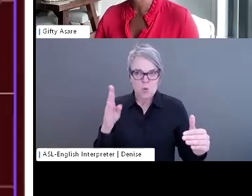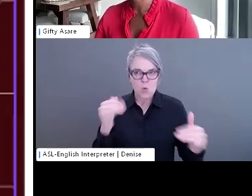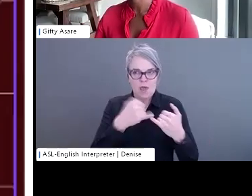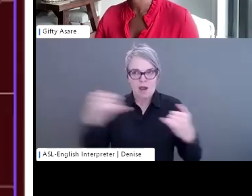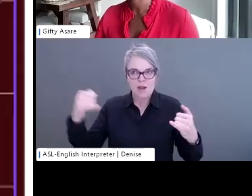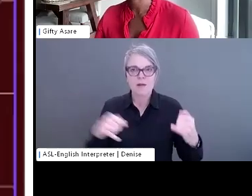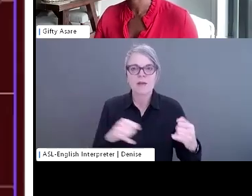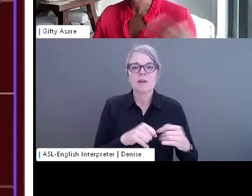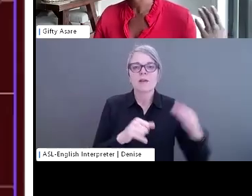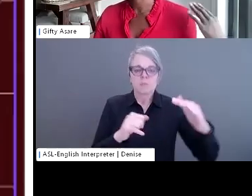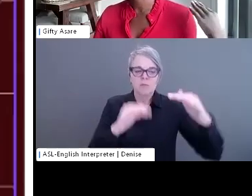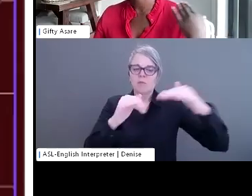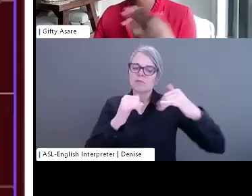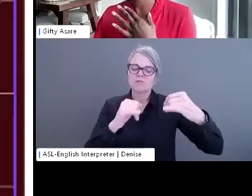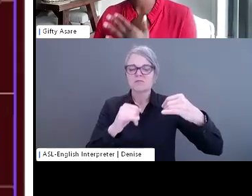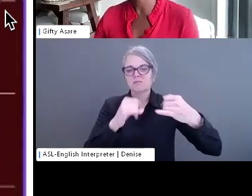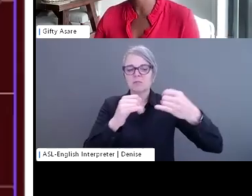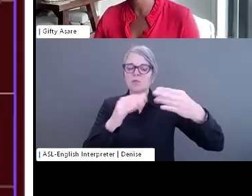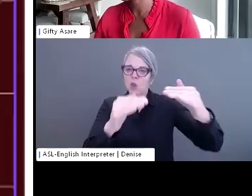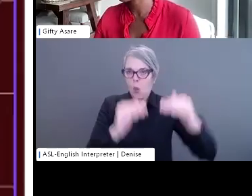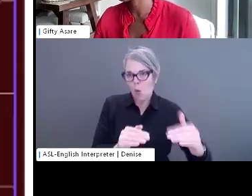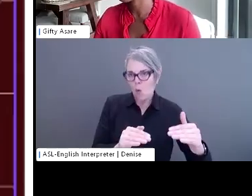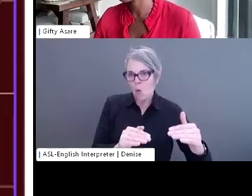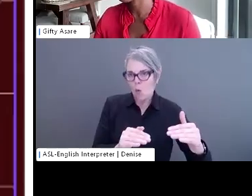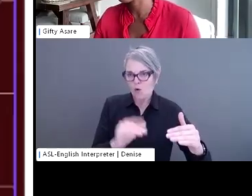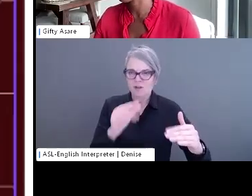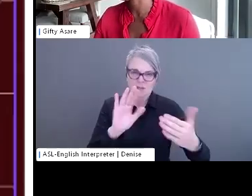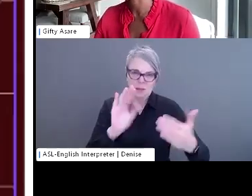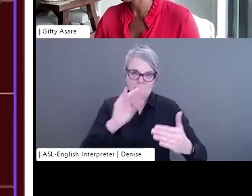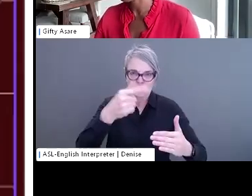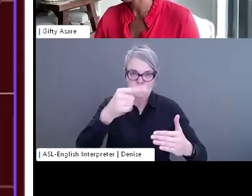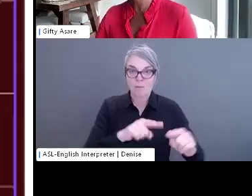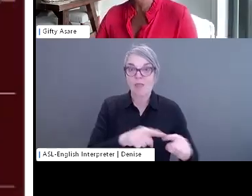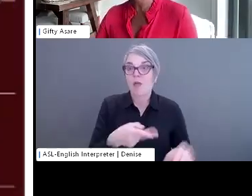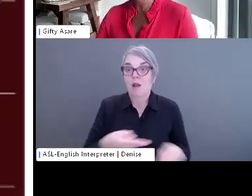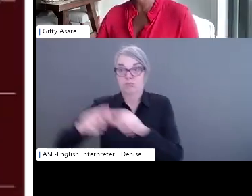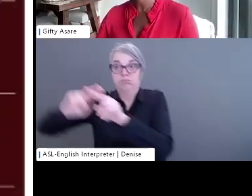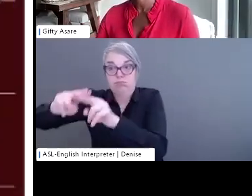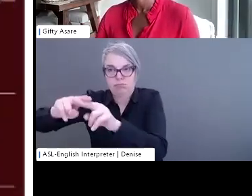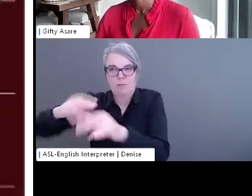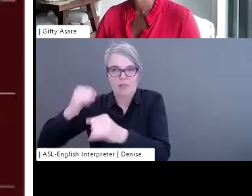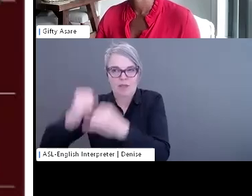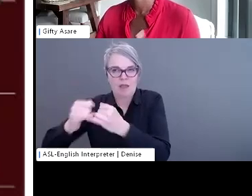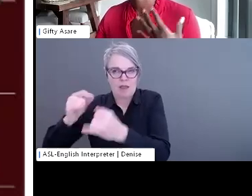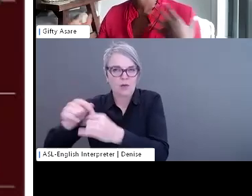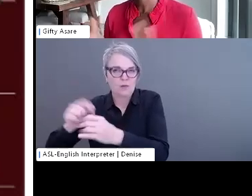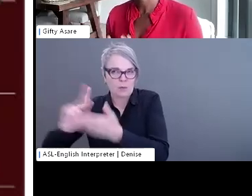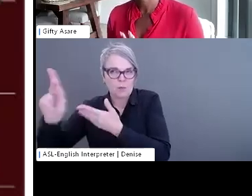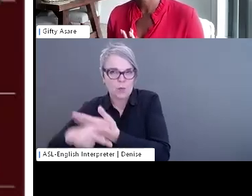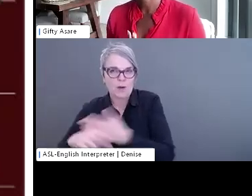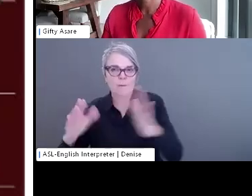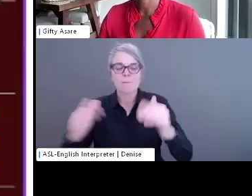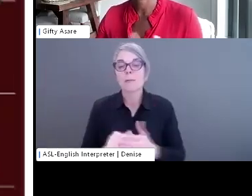was lower, but increased quite steeply by the end of the program. And in the pink is the